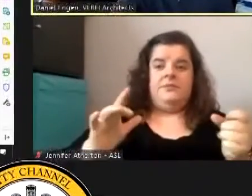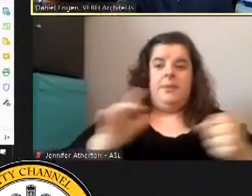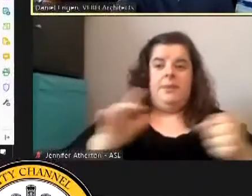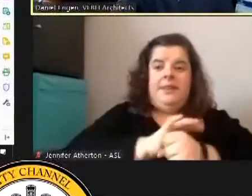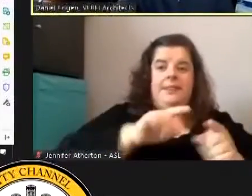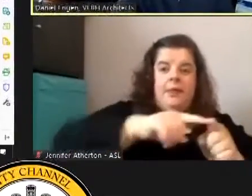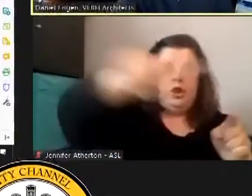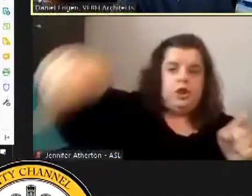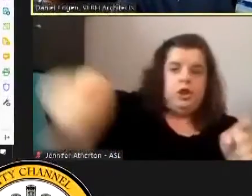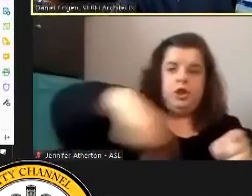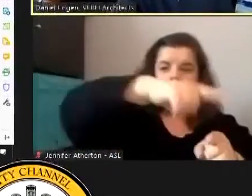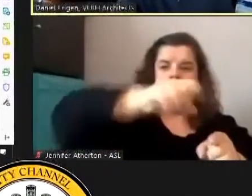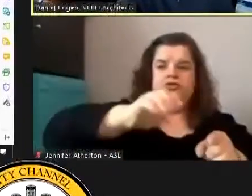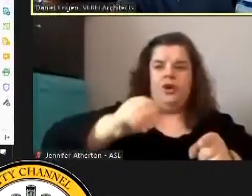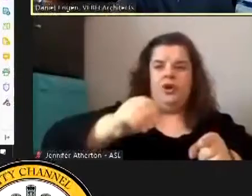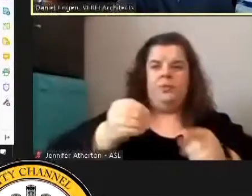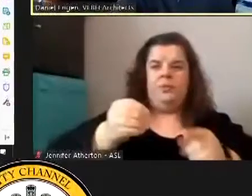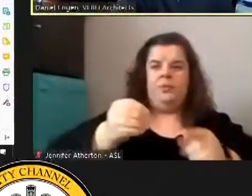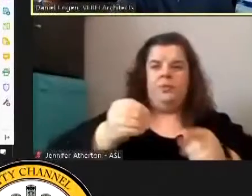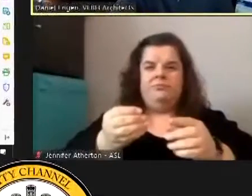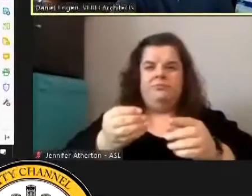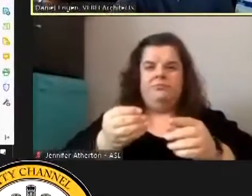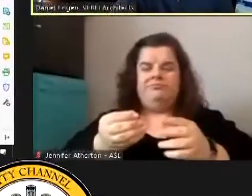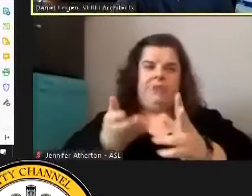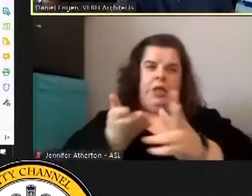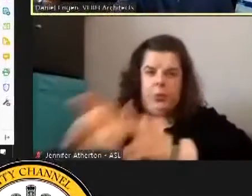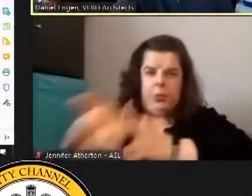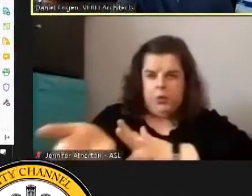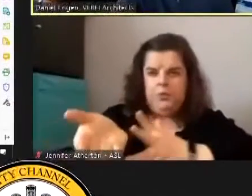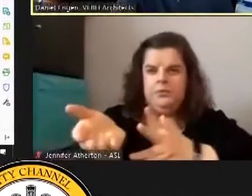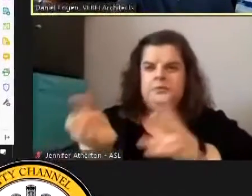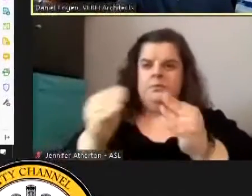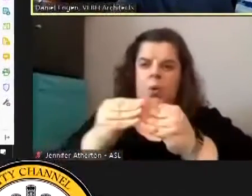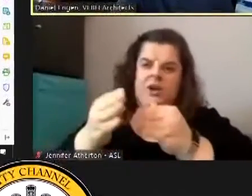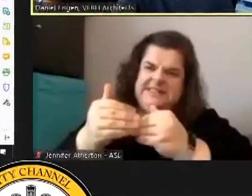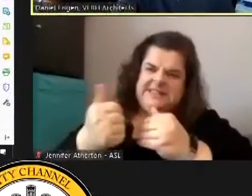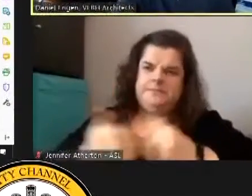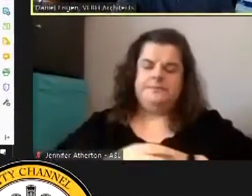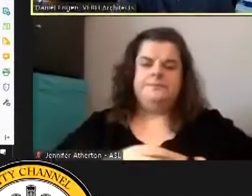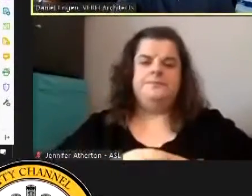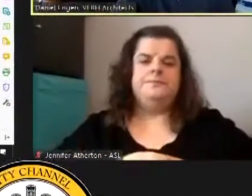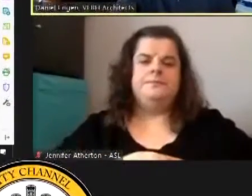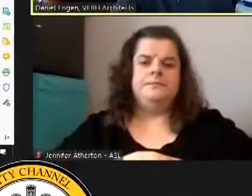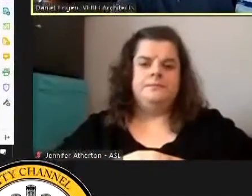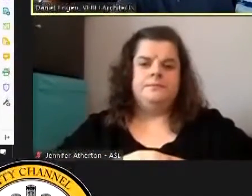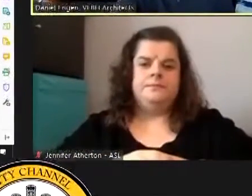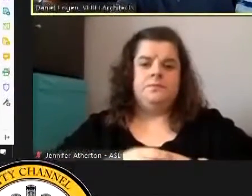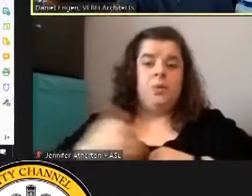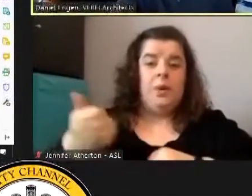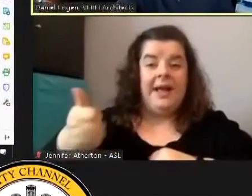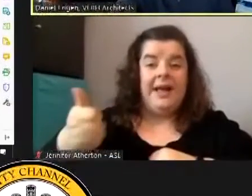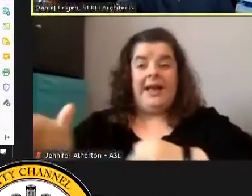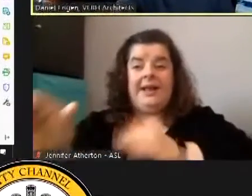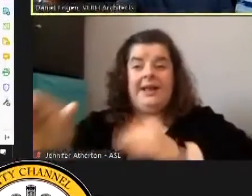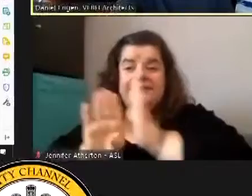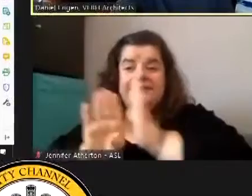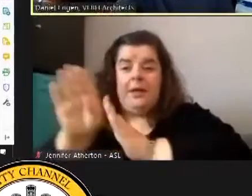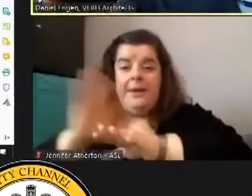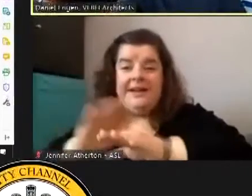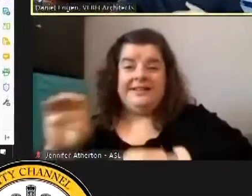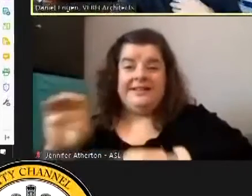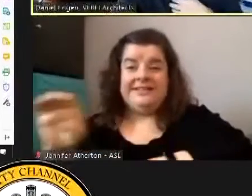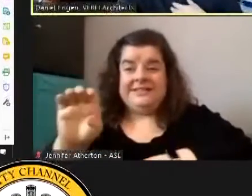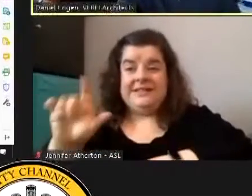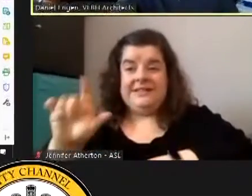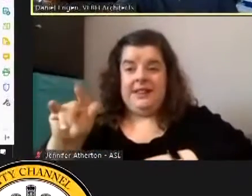a little bit stronger on the campus. Also, with any development along East Liberty, the